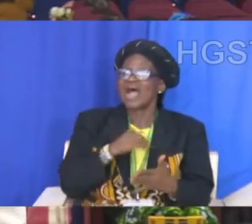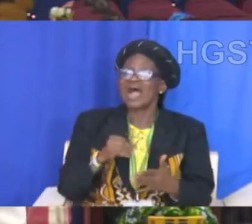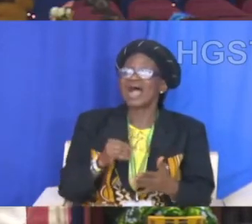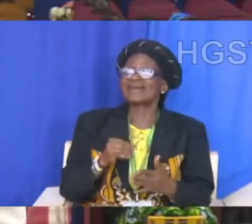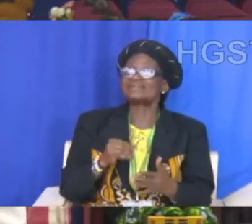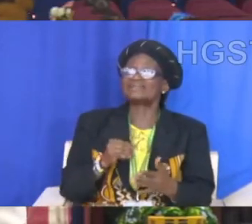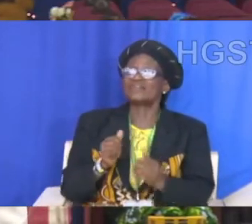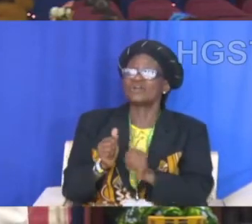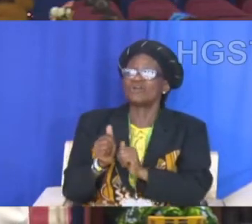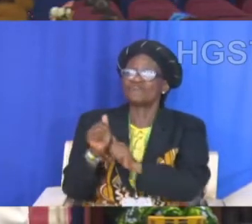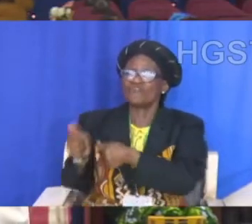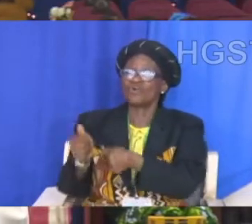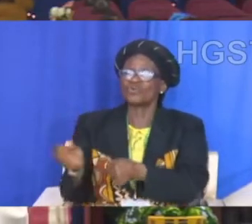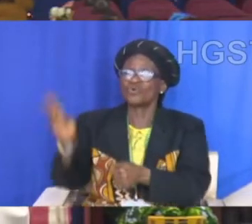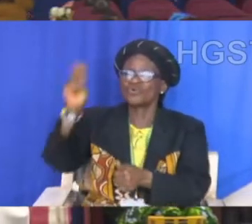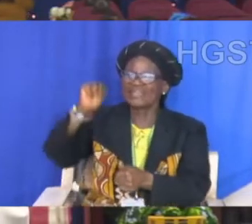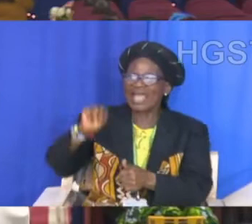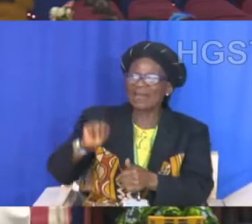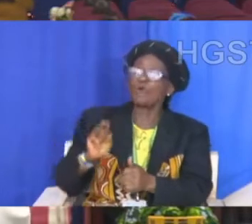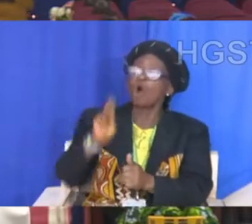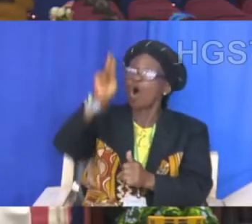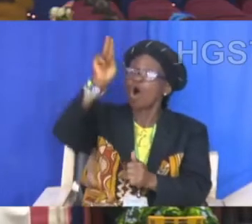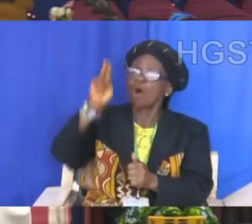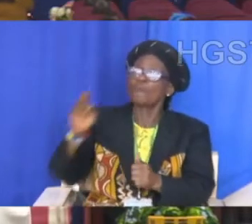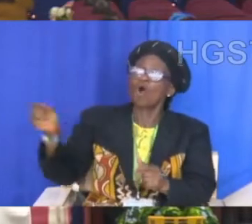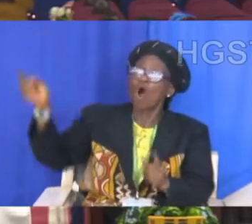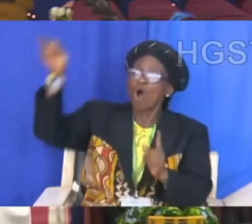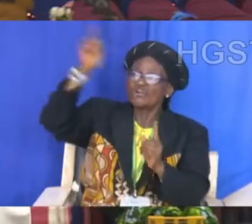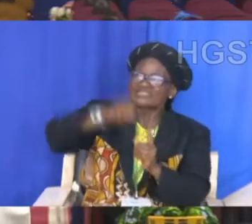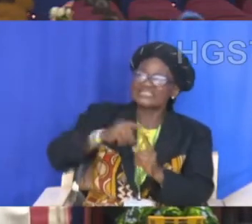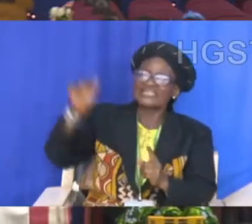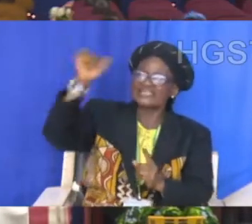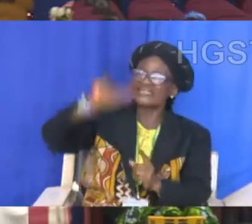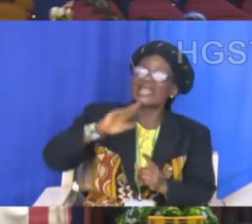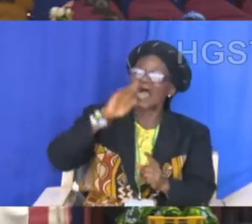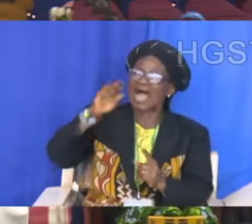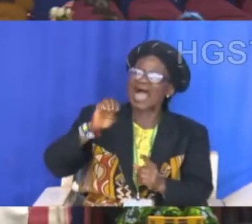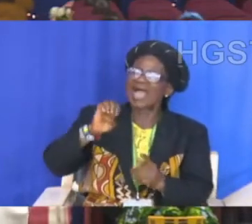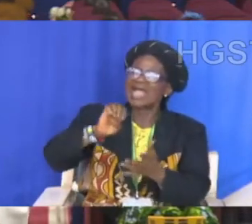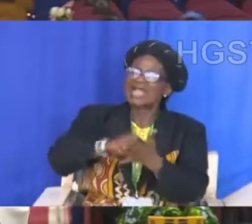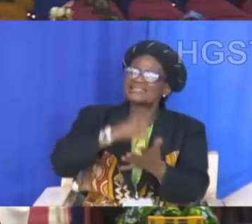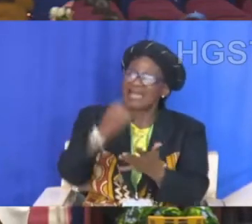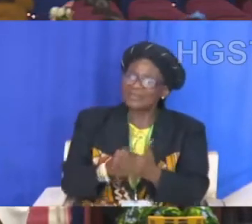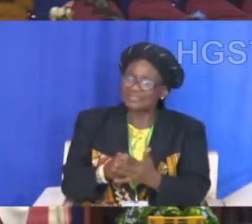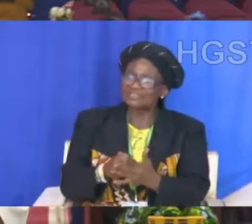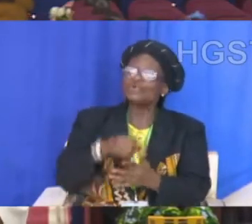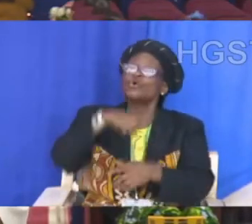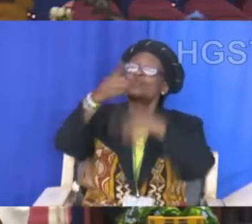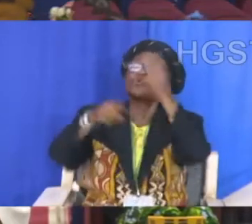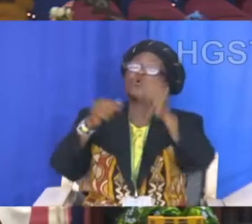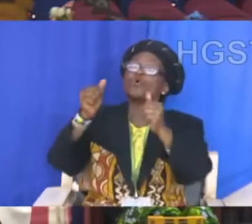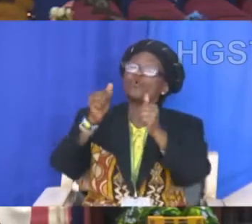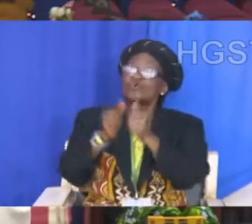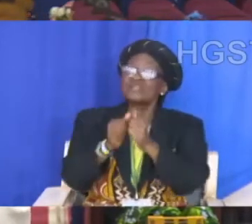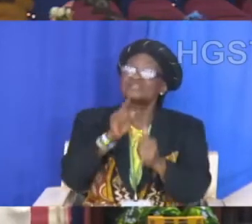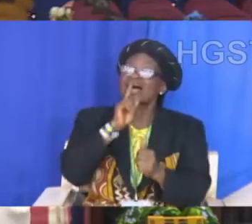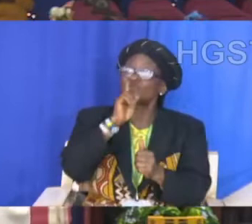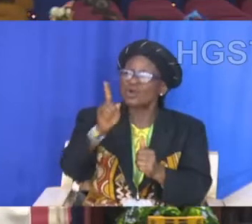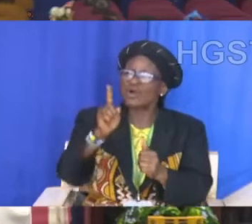established. Go into the new year with the assurance that every prayer you